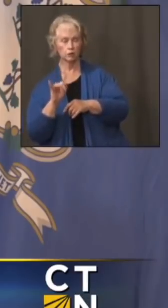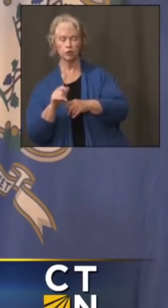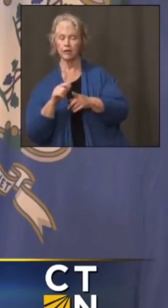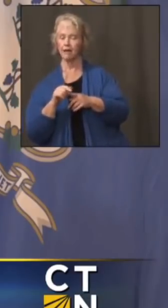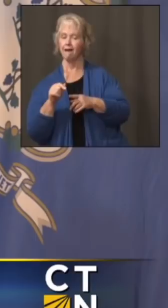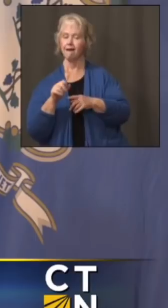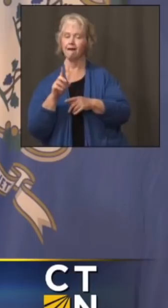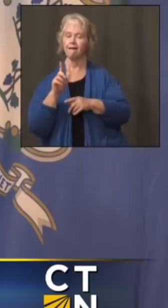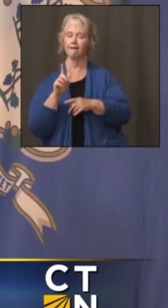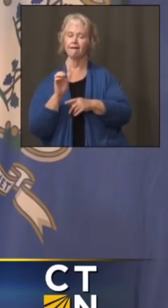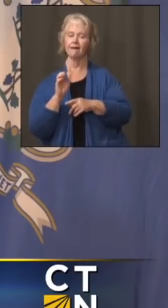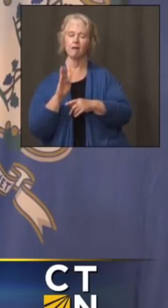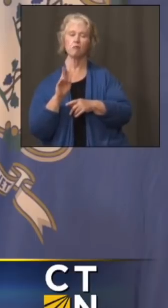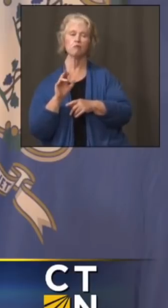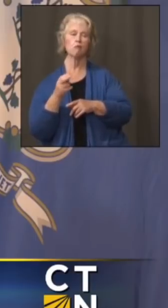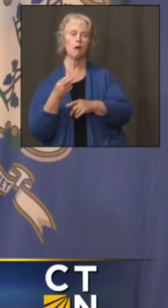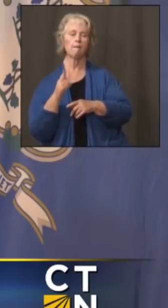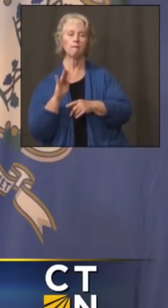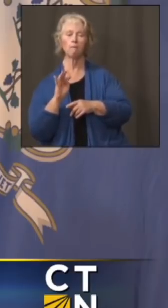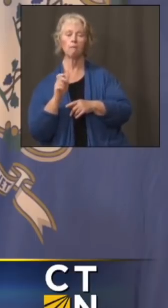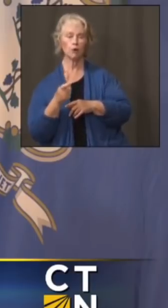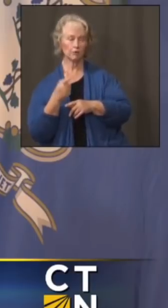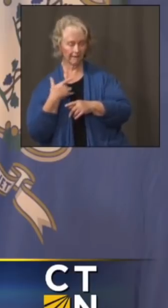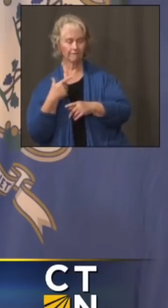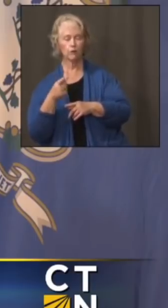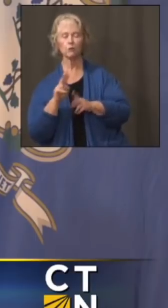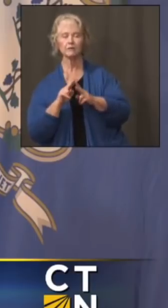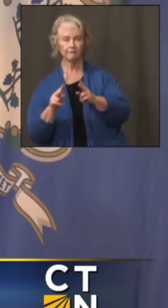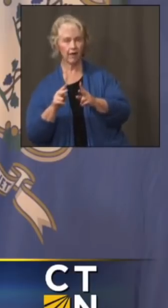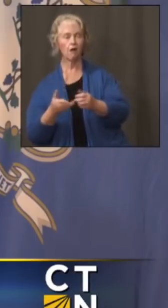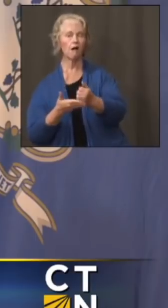very helpful in our discussions today.